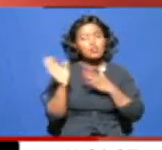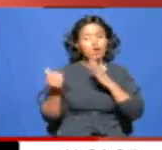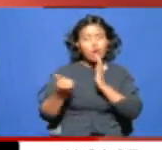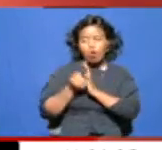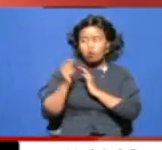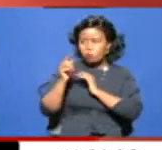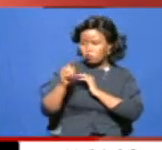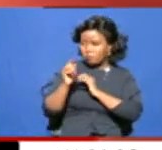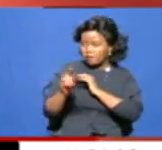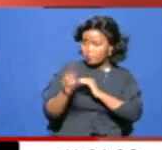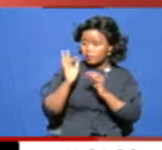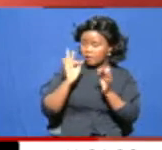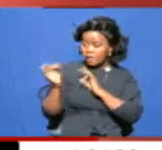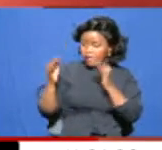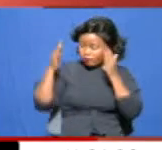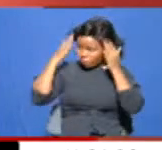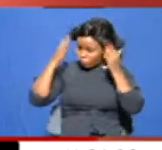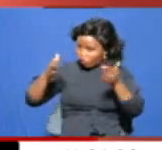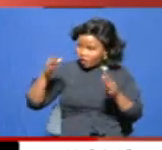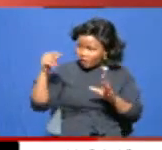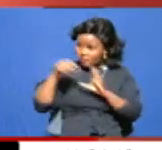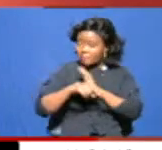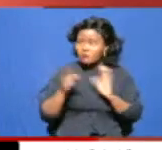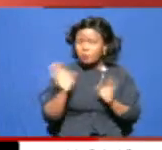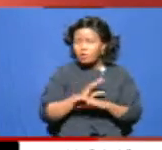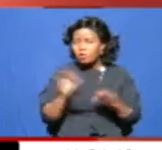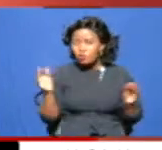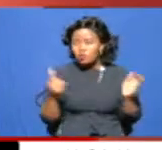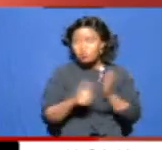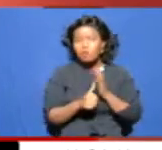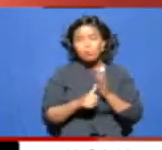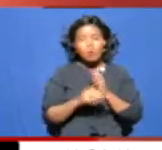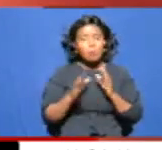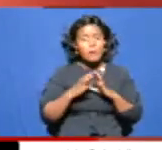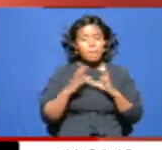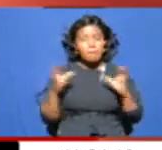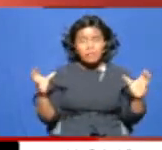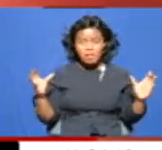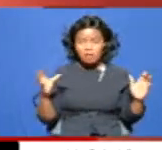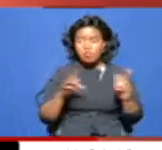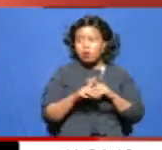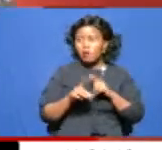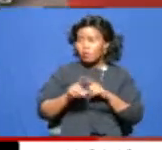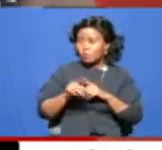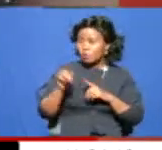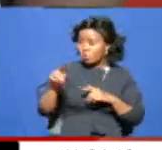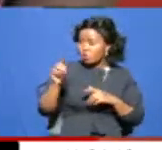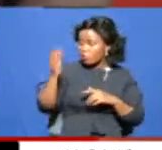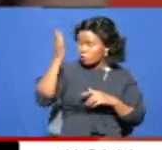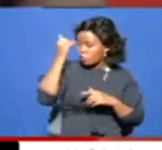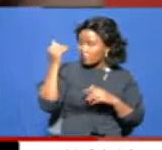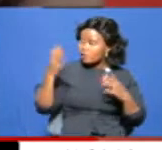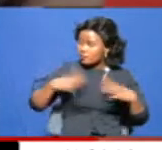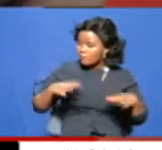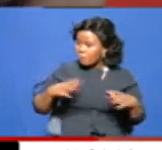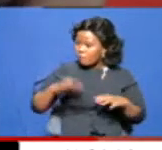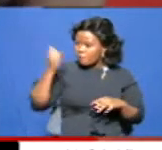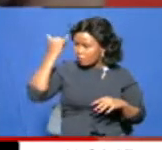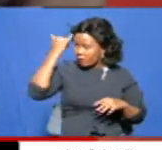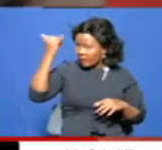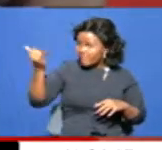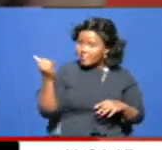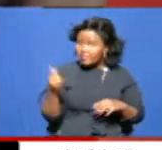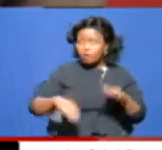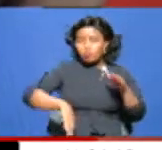don't look at them critically, then it becomes a problem. And I think that's why mm-hmm. even the likes of Bram, when they come up, his tournament is played